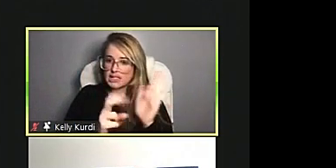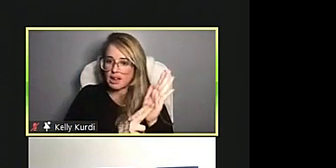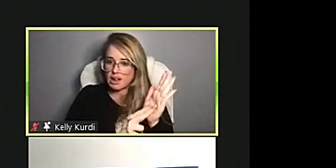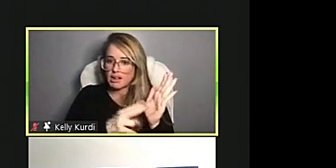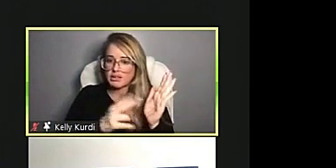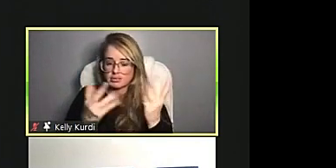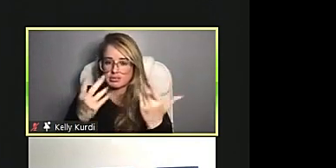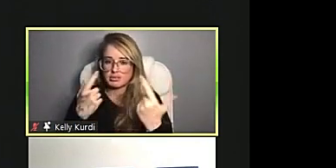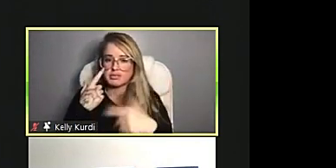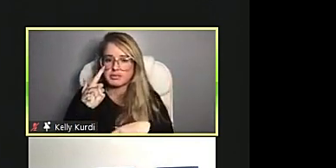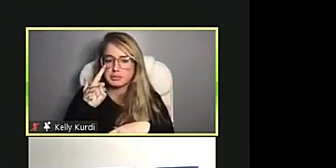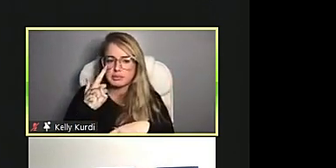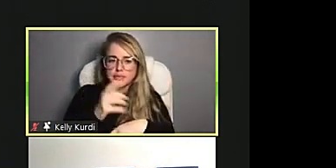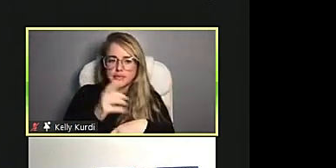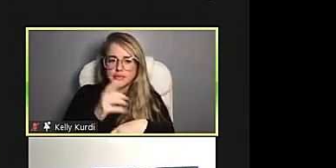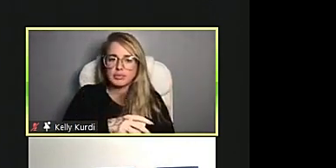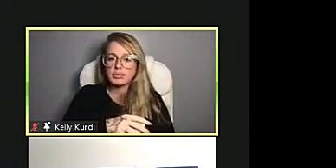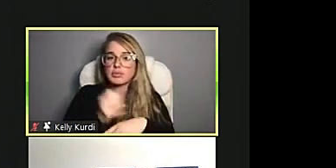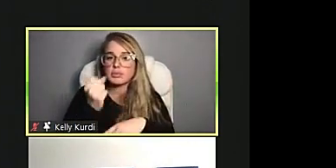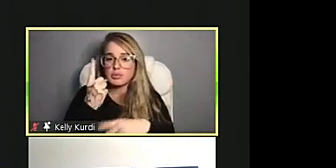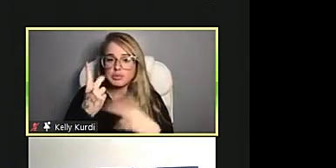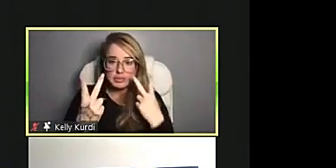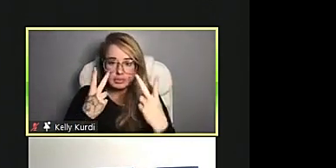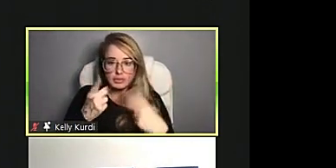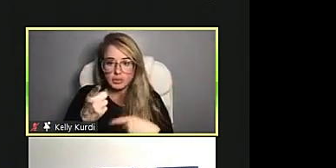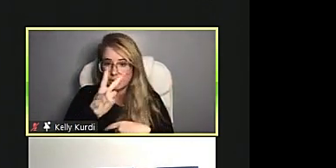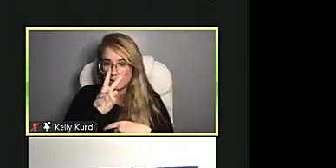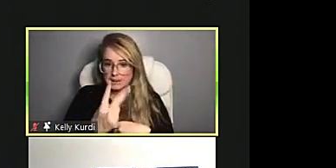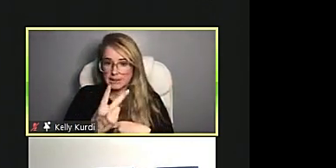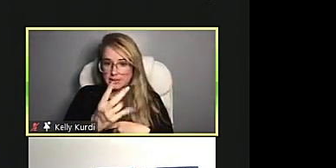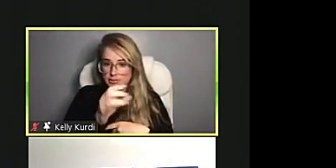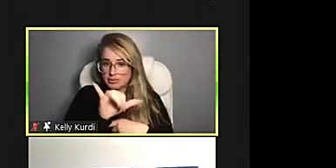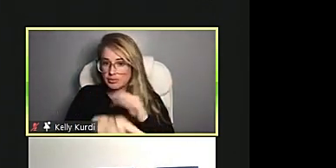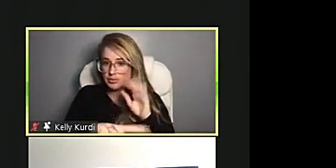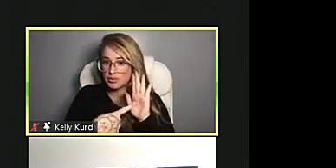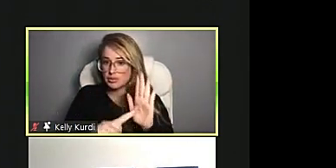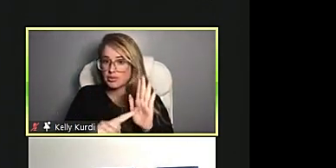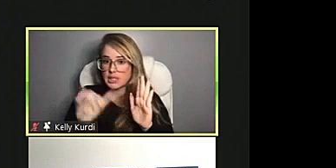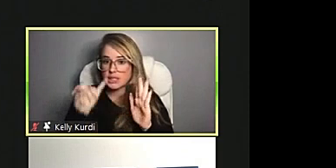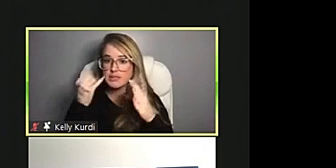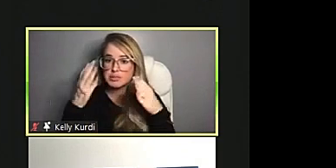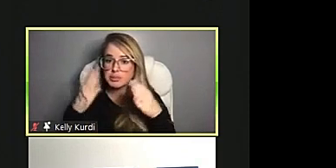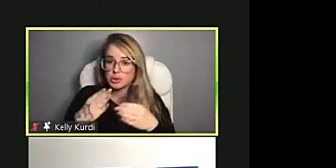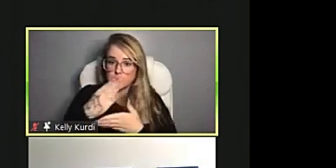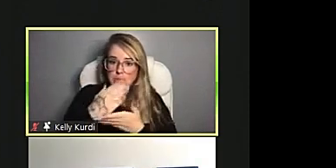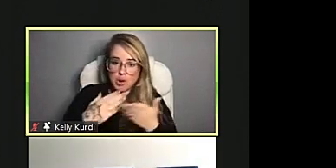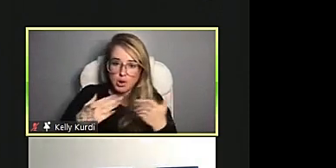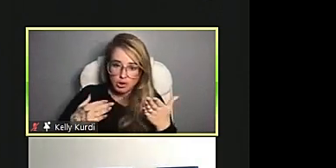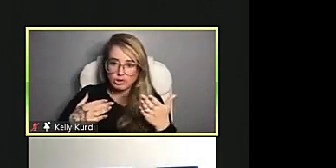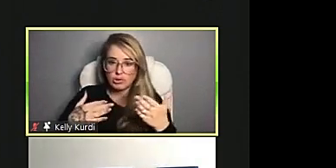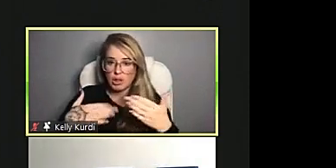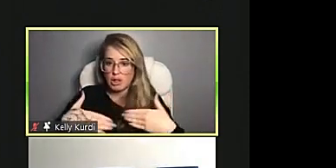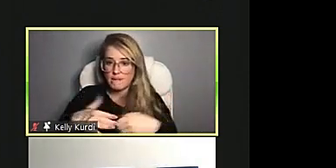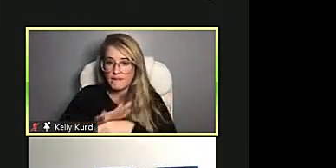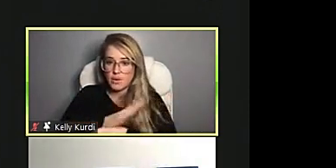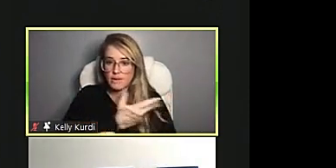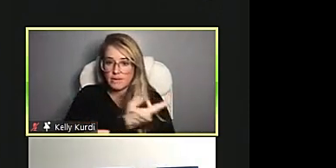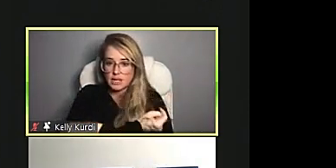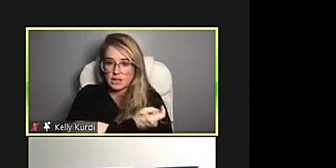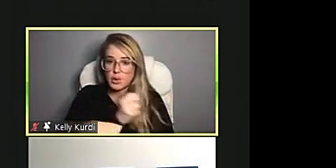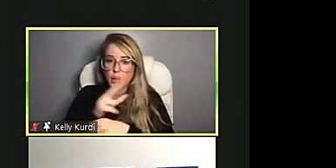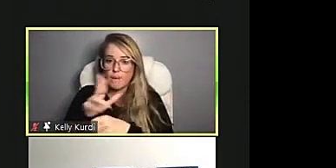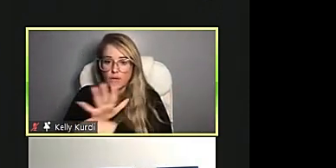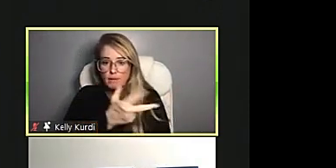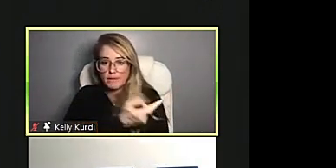issuer. Visually, you can see that it shows if somebody's partially vaccinated, completely